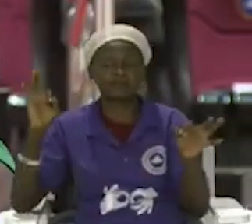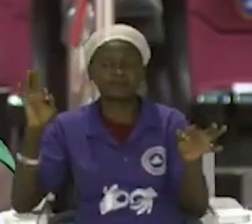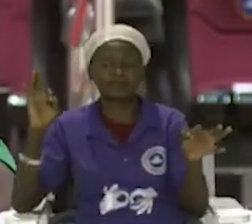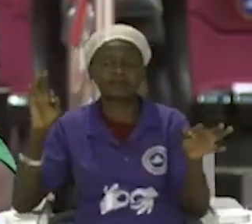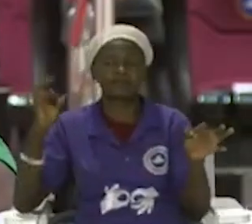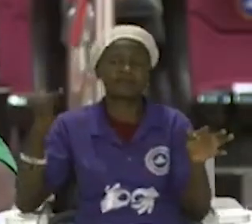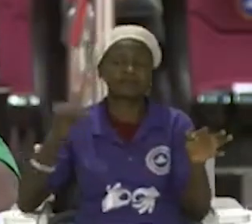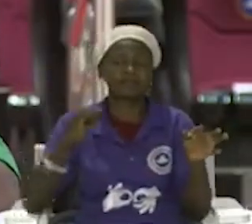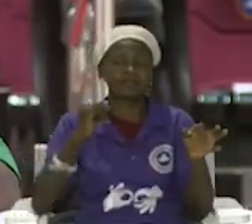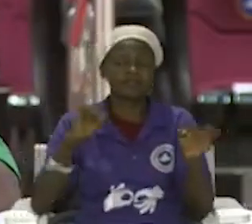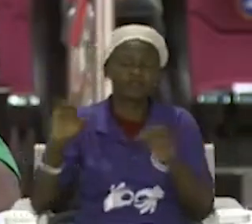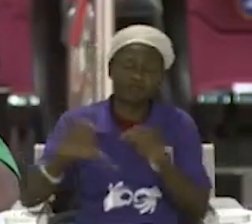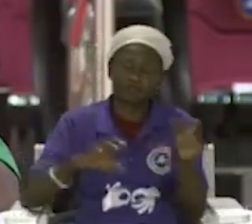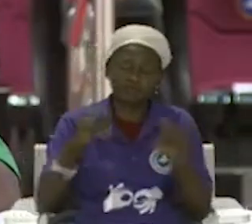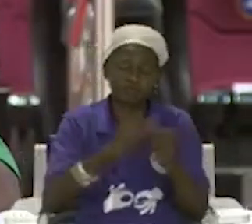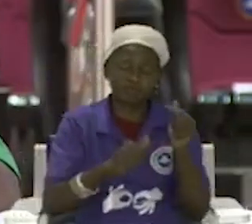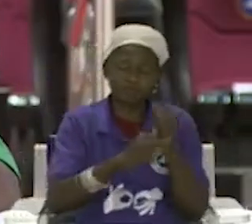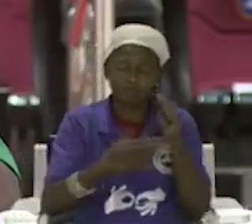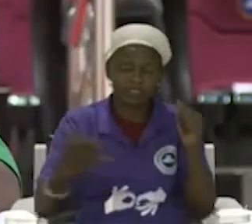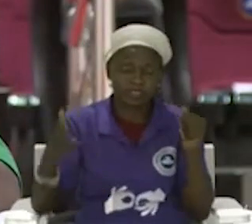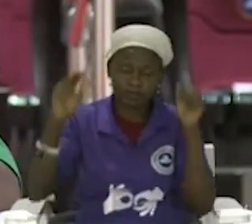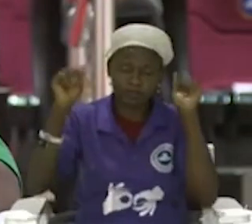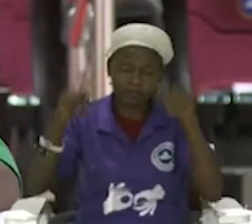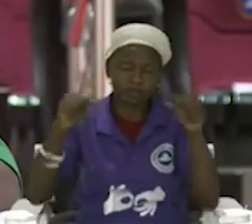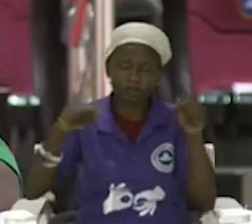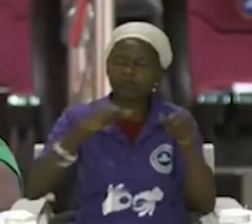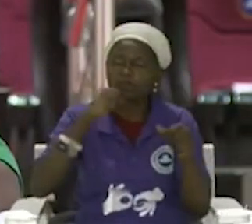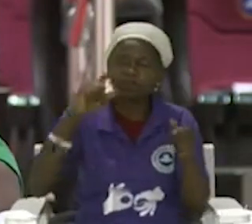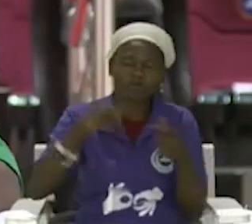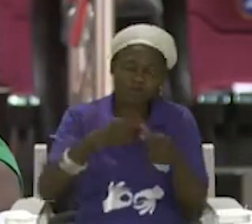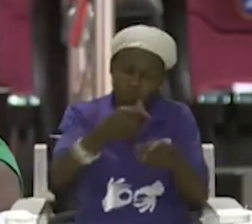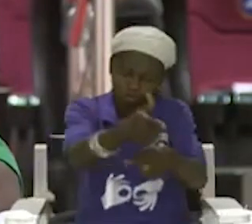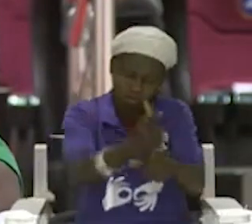They do everything possible not to borrow.